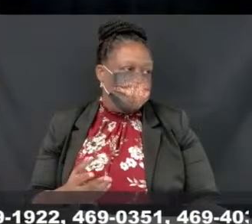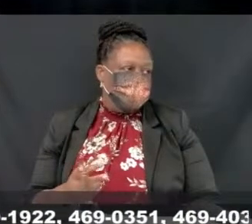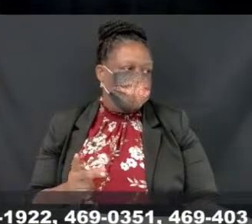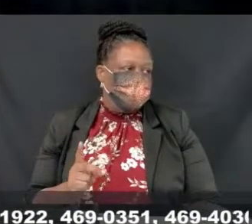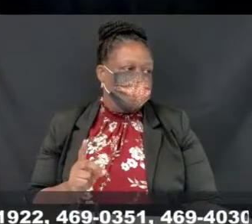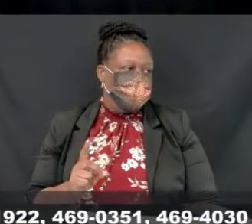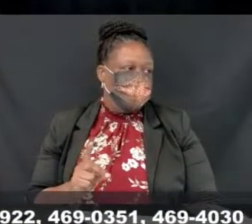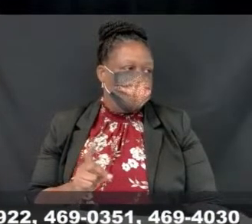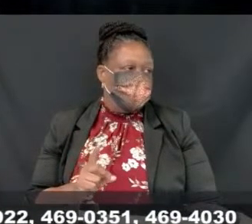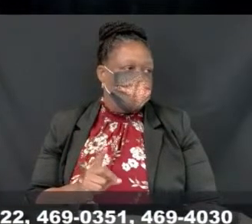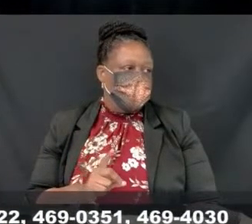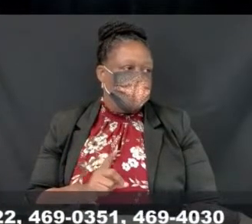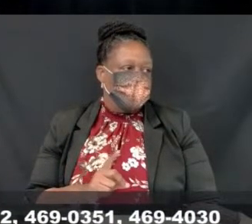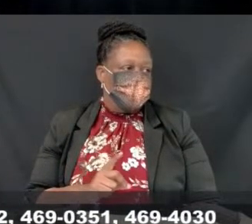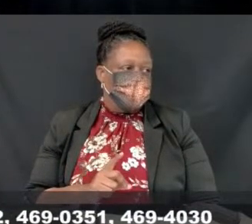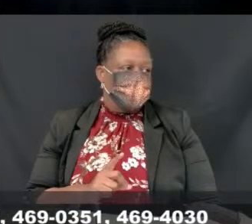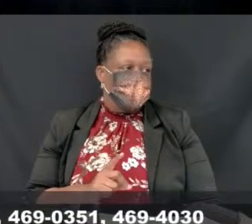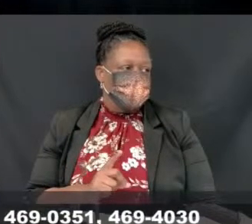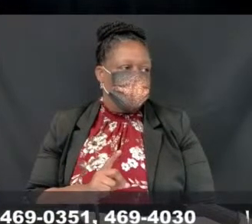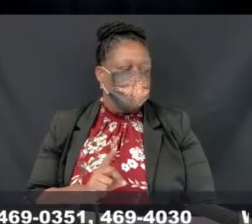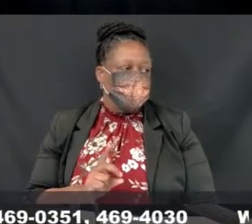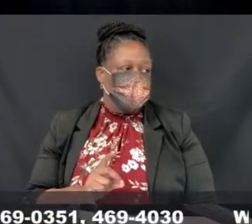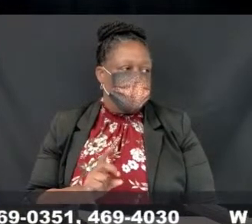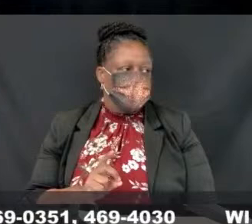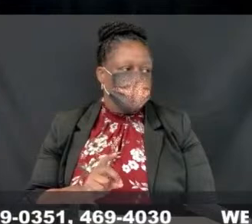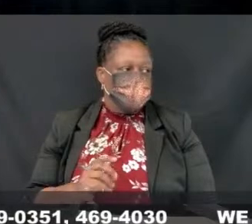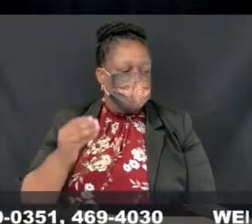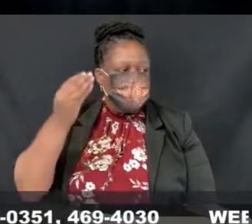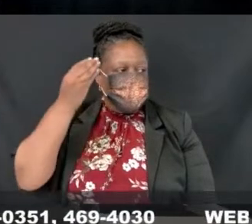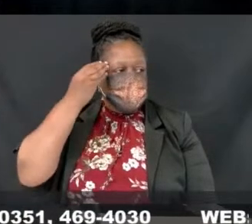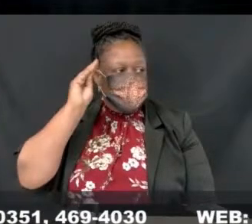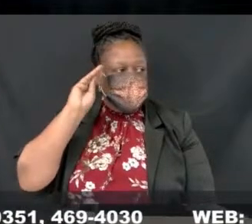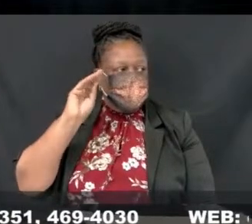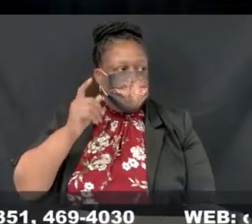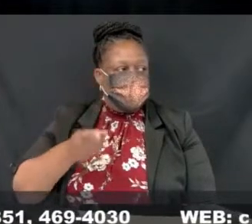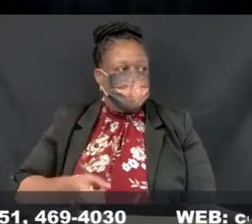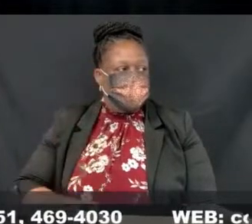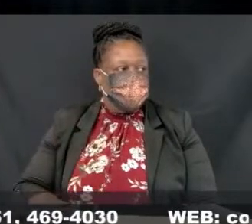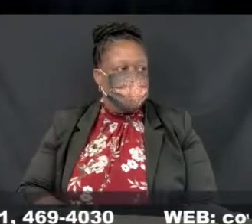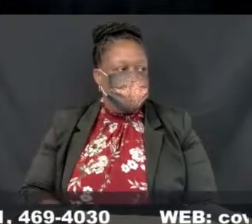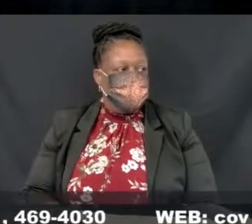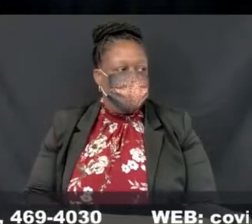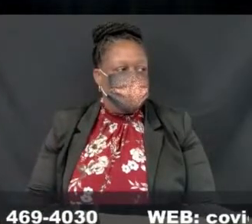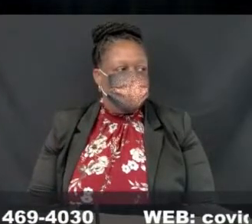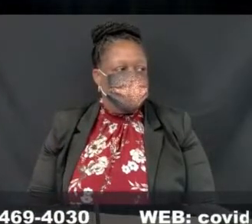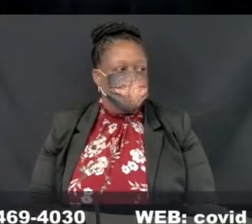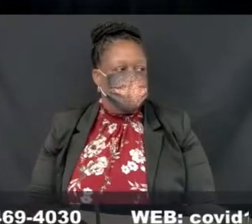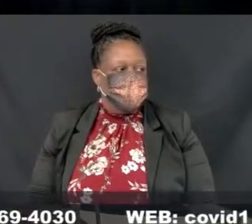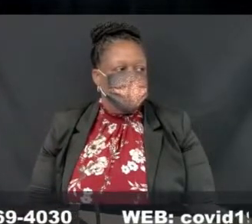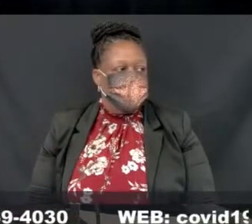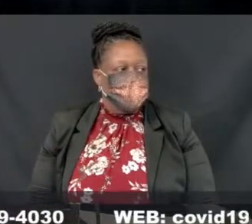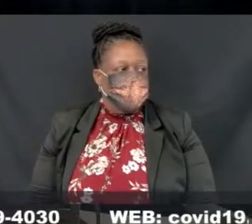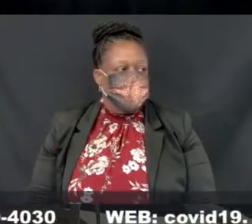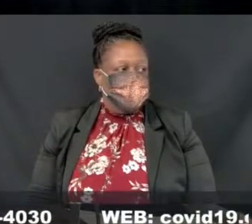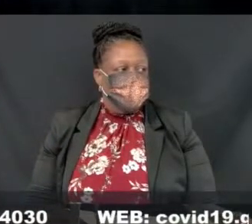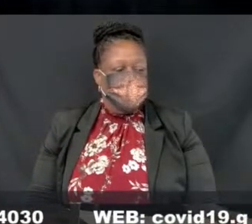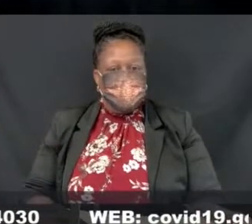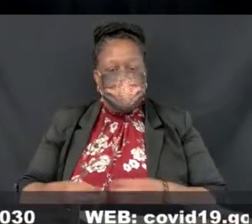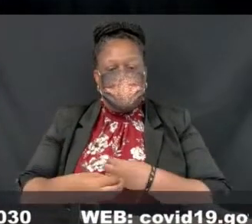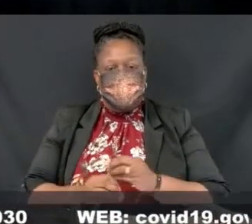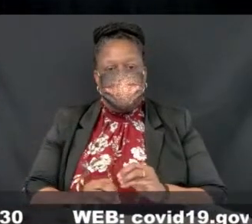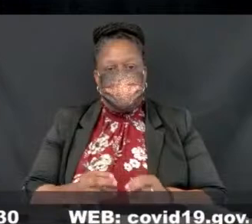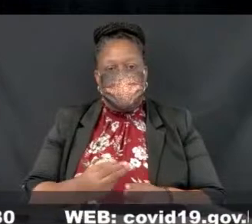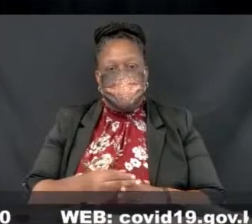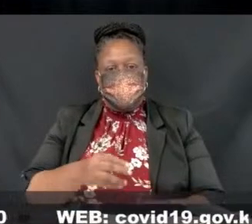of Statistics in the Department of Statistics in the Ministry of Sustainable